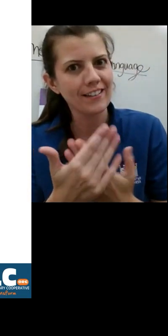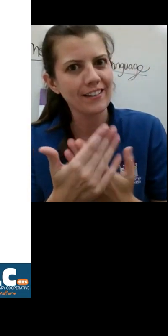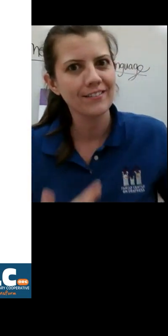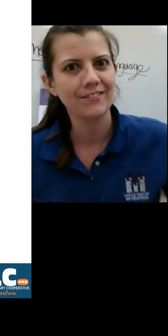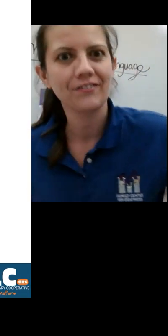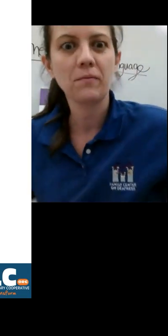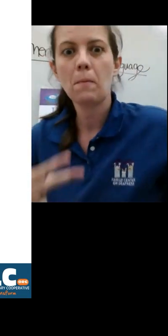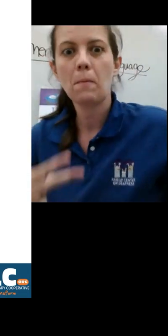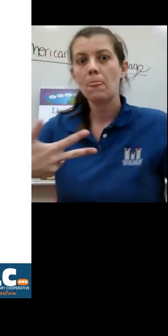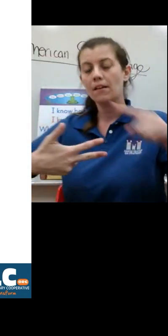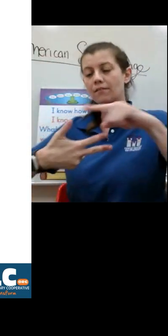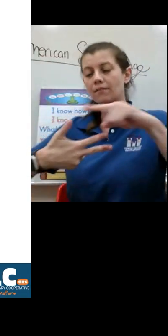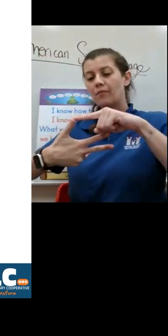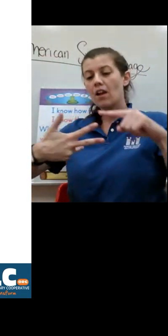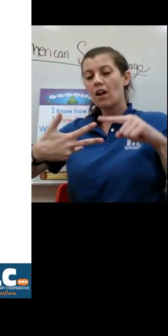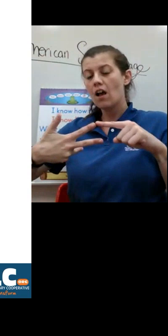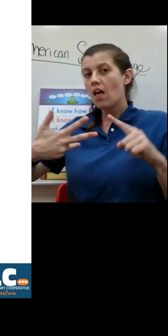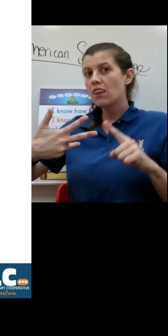Very good.